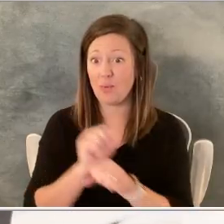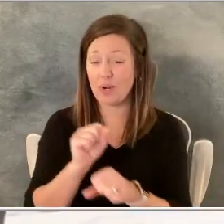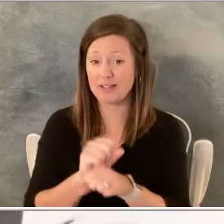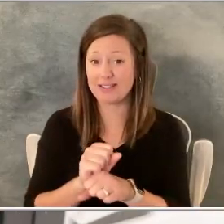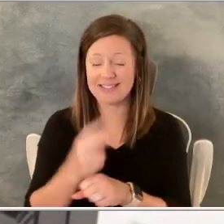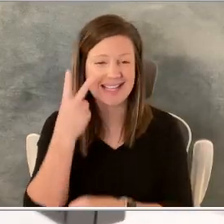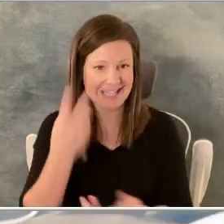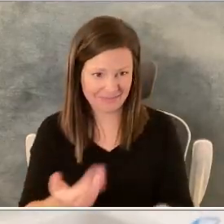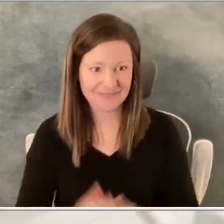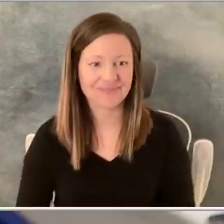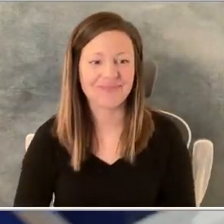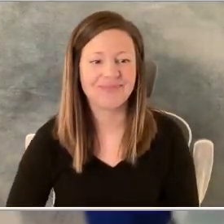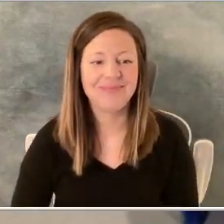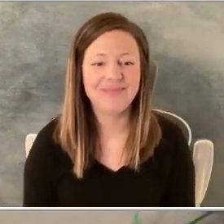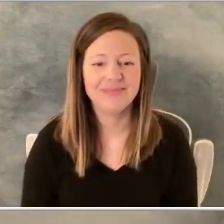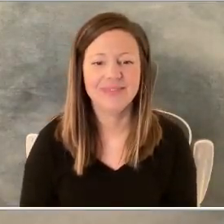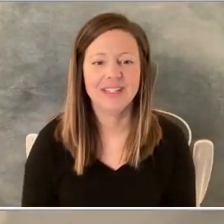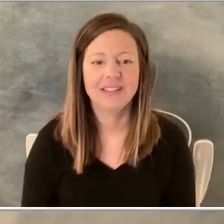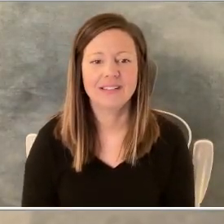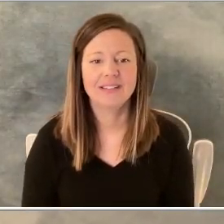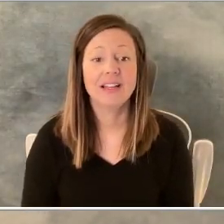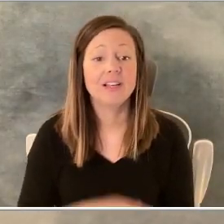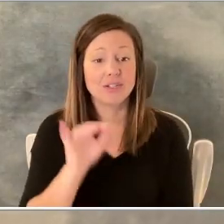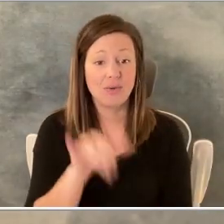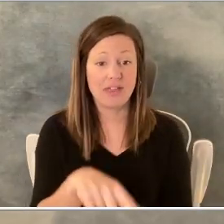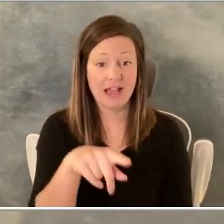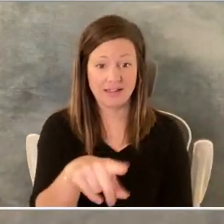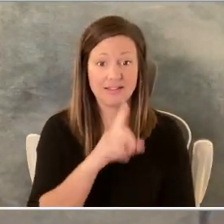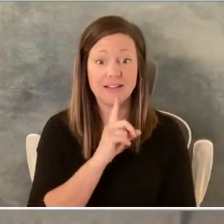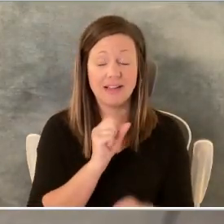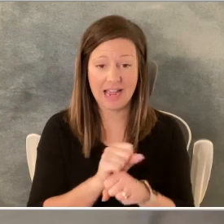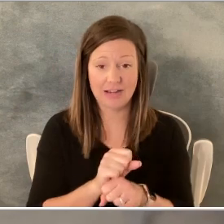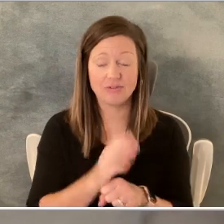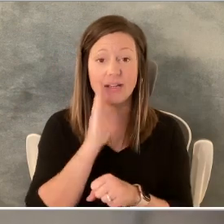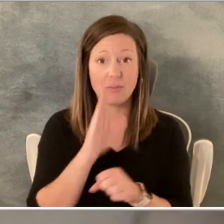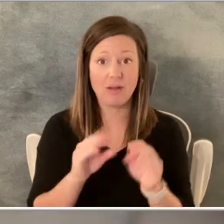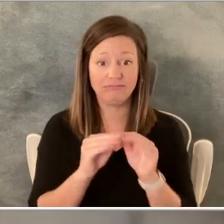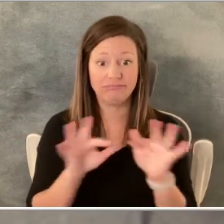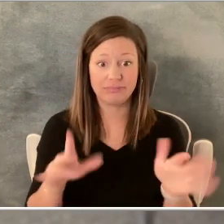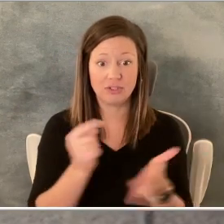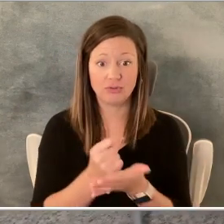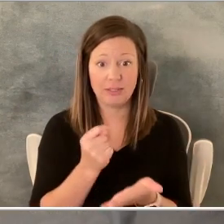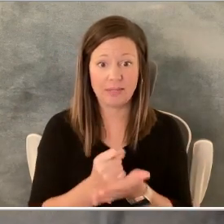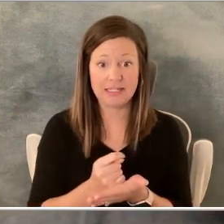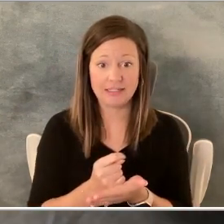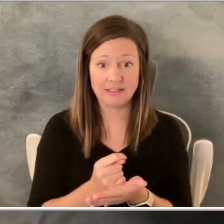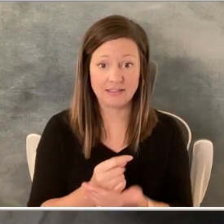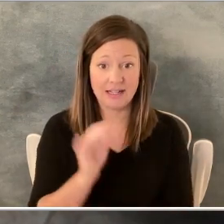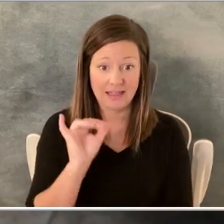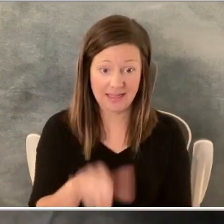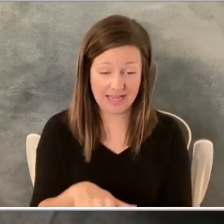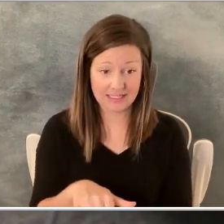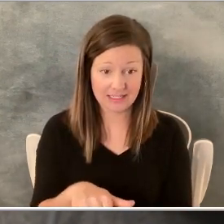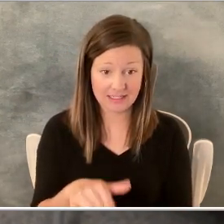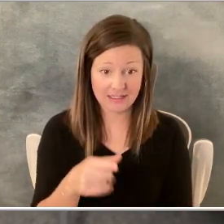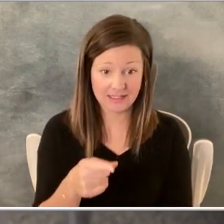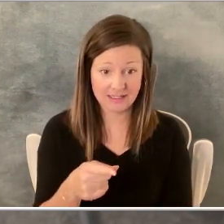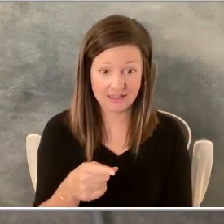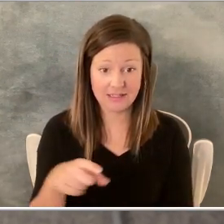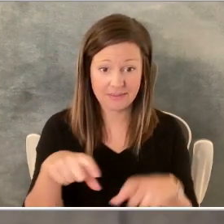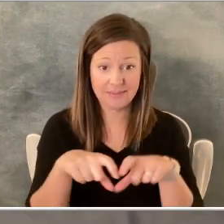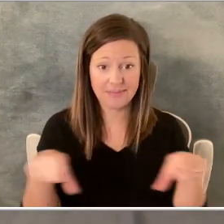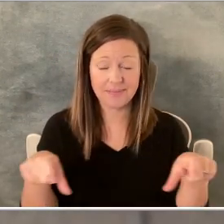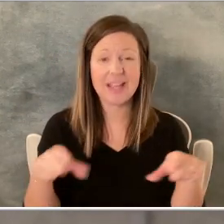part here is actually what delivers the treatment. This piece is an ultrasound probe, so